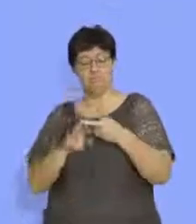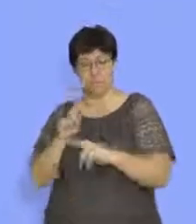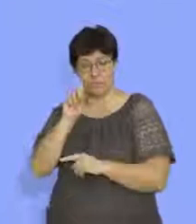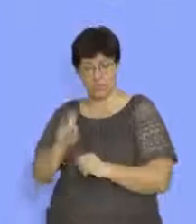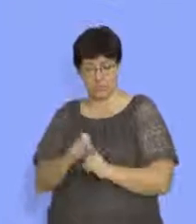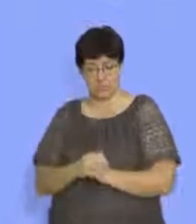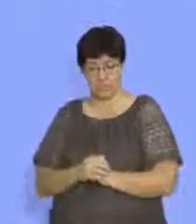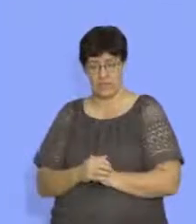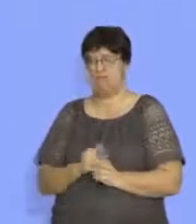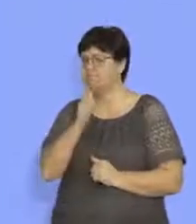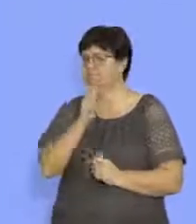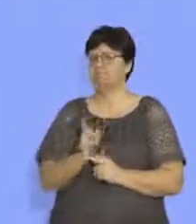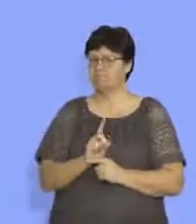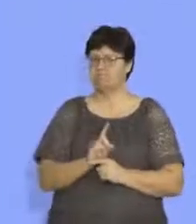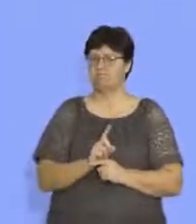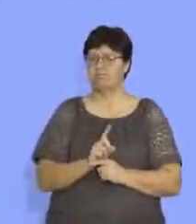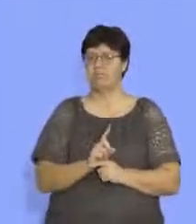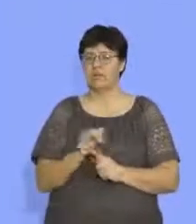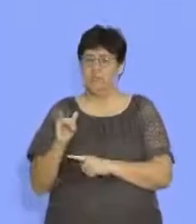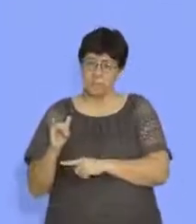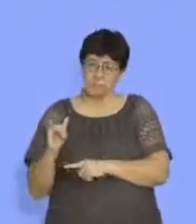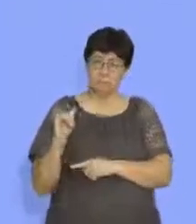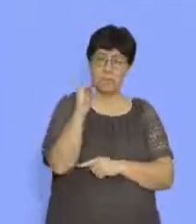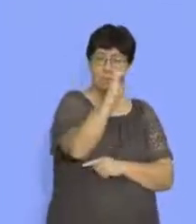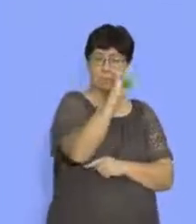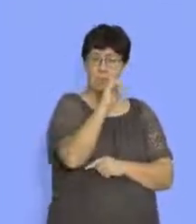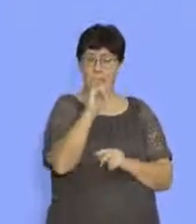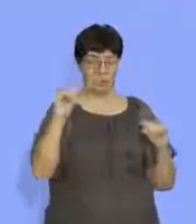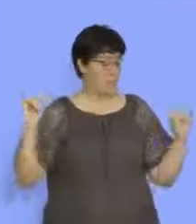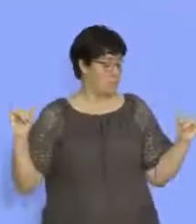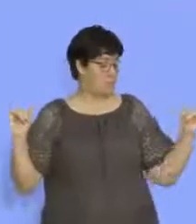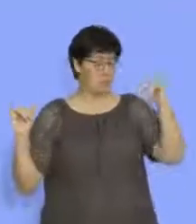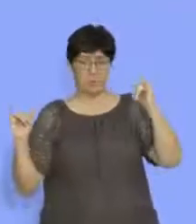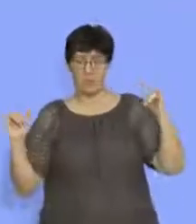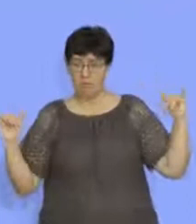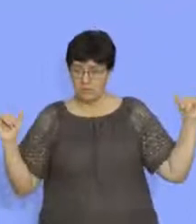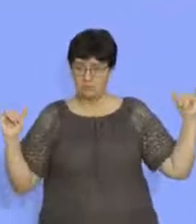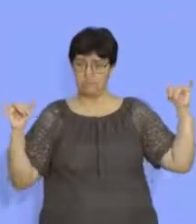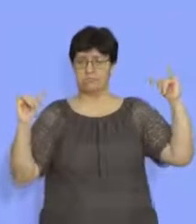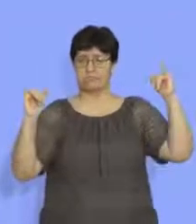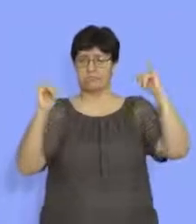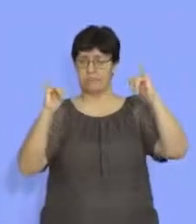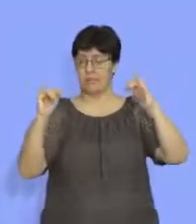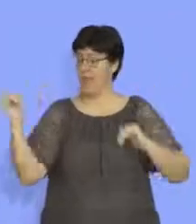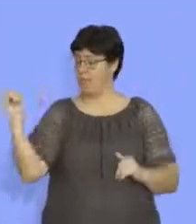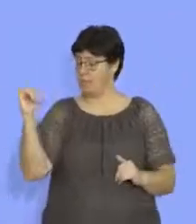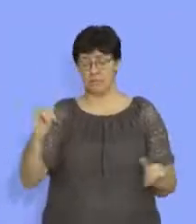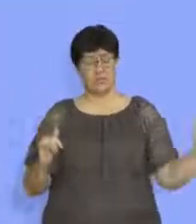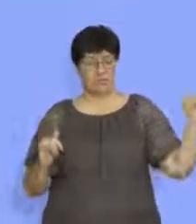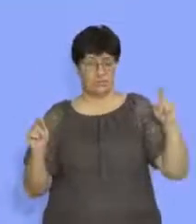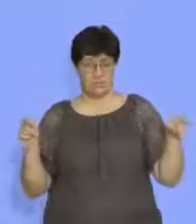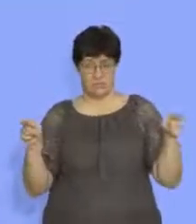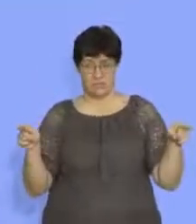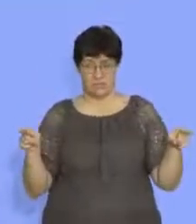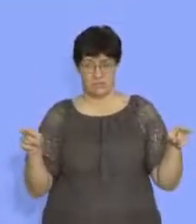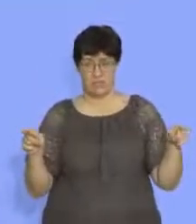Now, another question as well says 2 jets are flying towards each other from airports